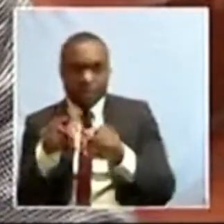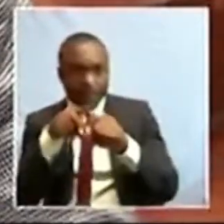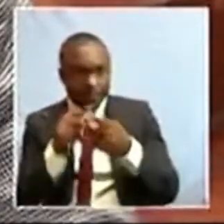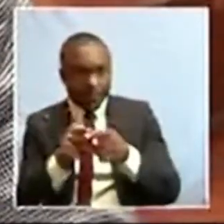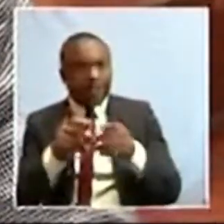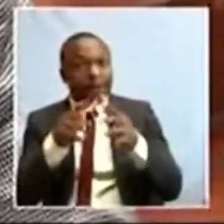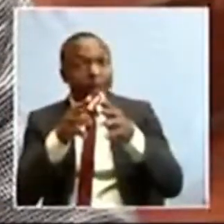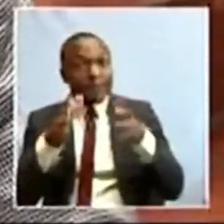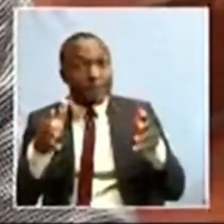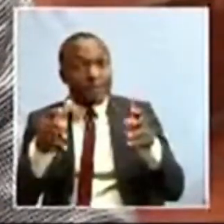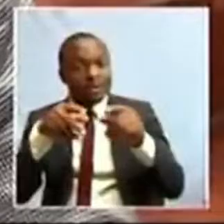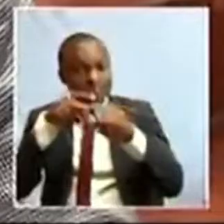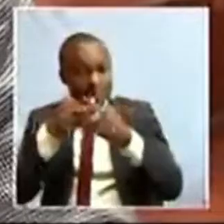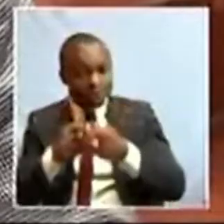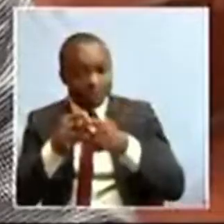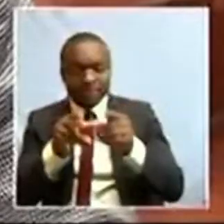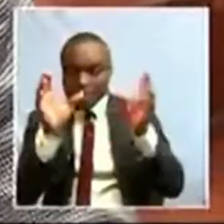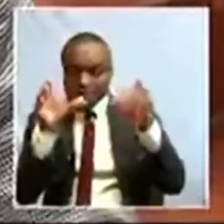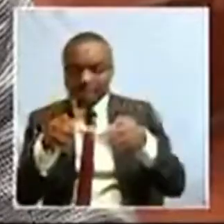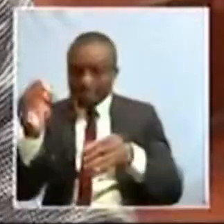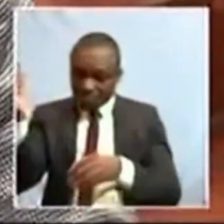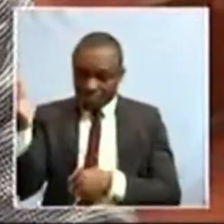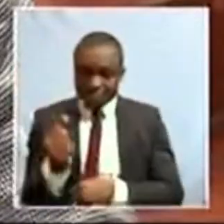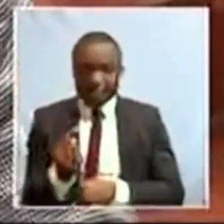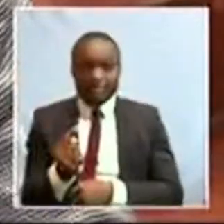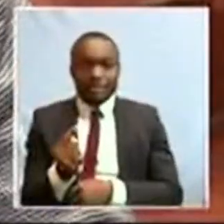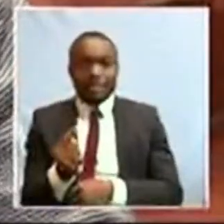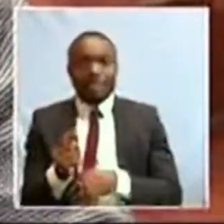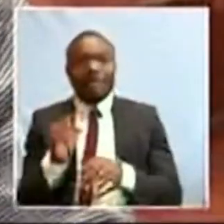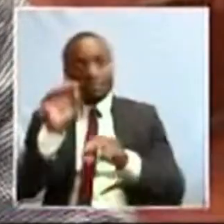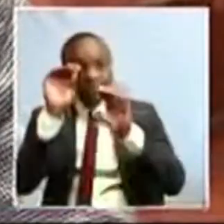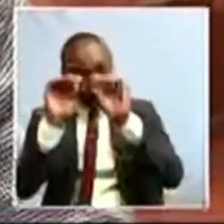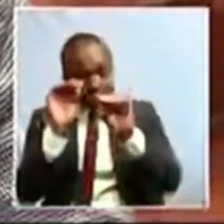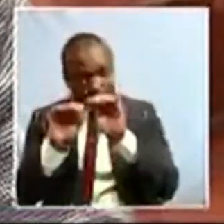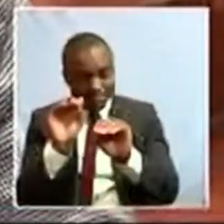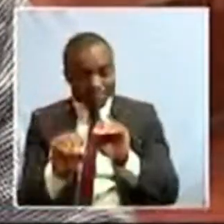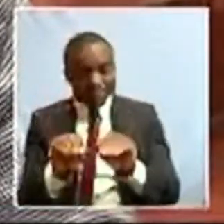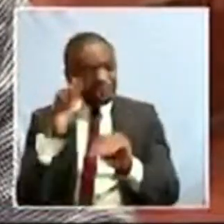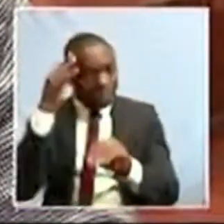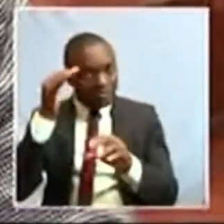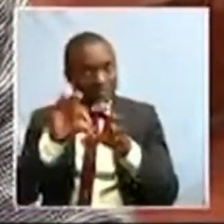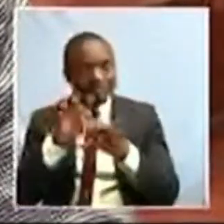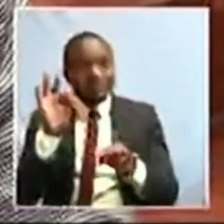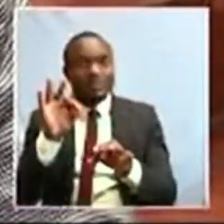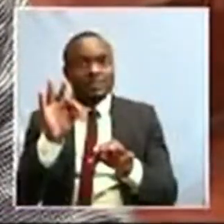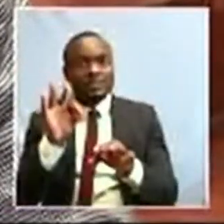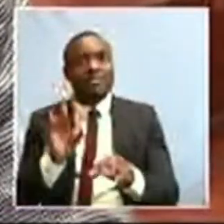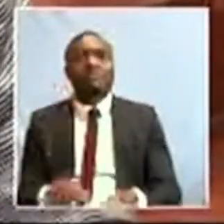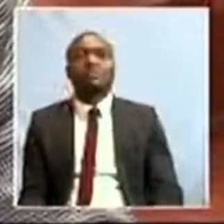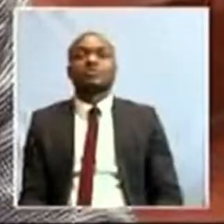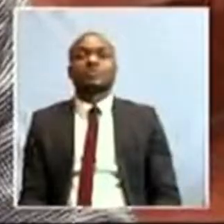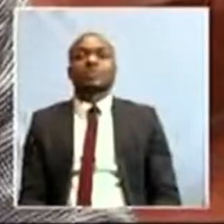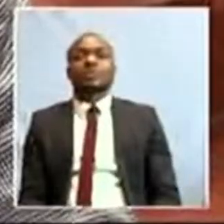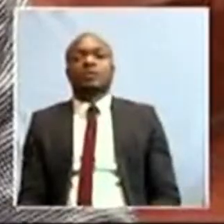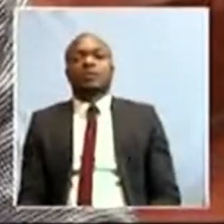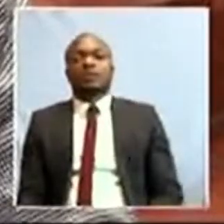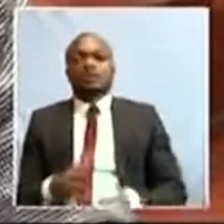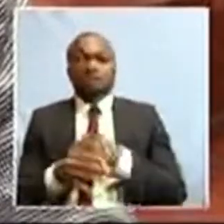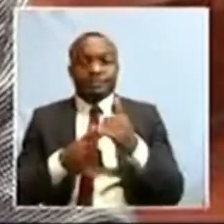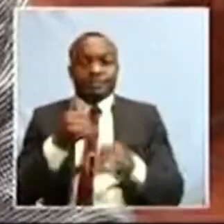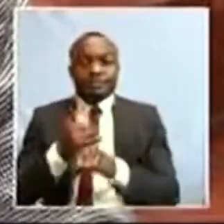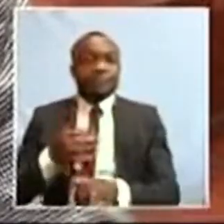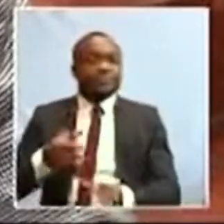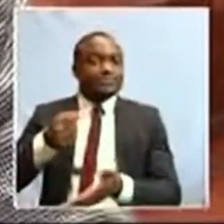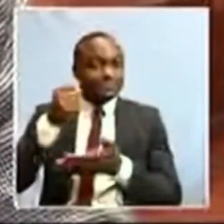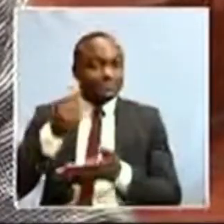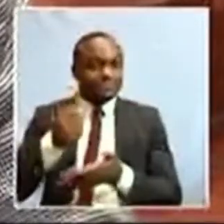Chair, this is where now the council comes in and do the rehabilitations. So that's why you find that, Chair, in our annual budgets, we